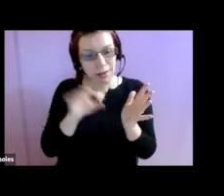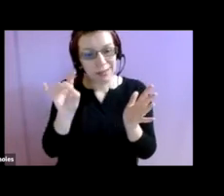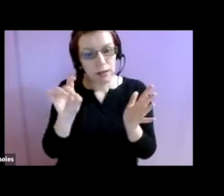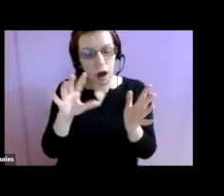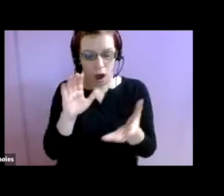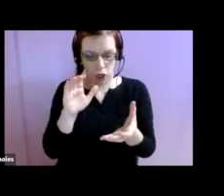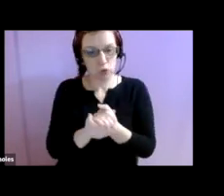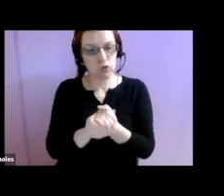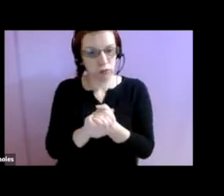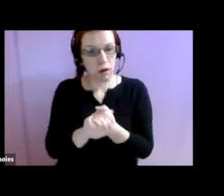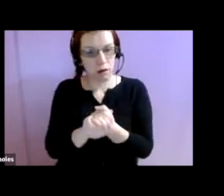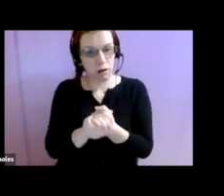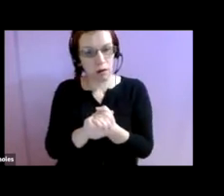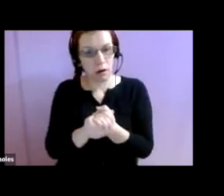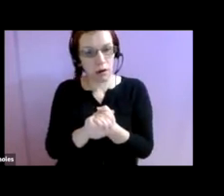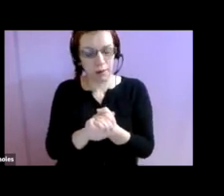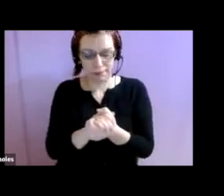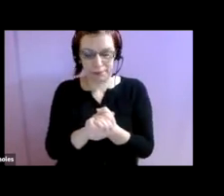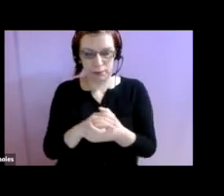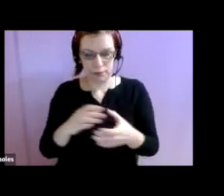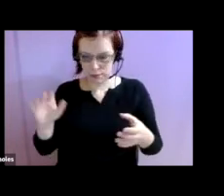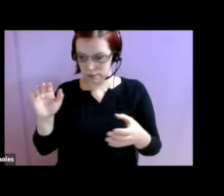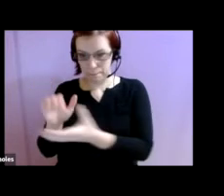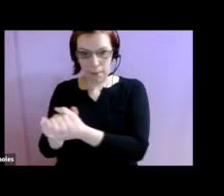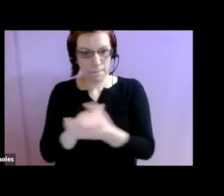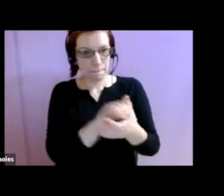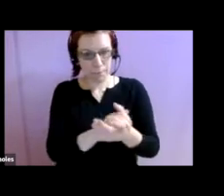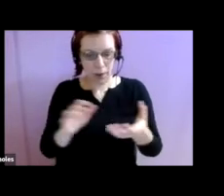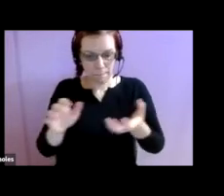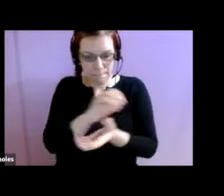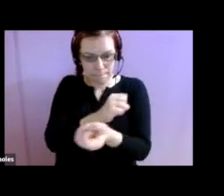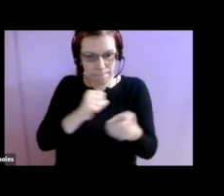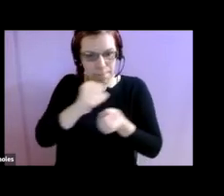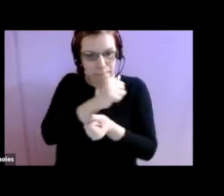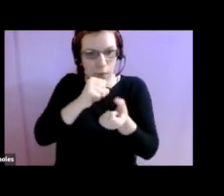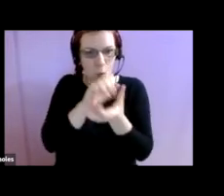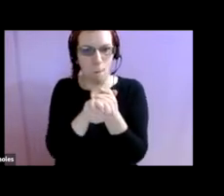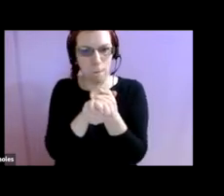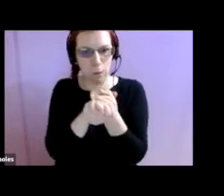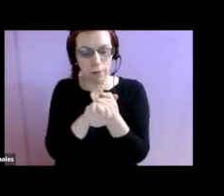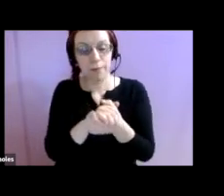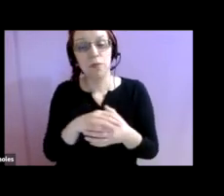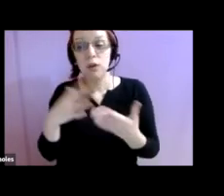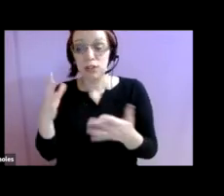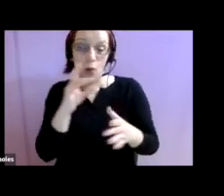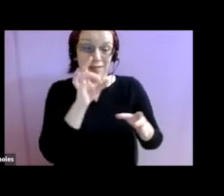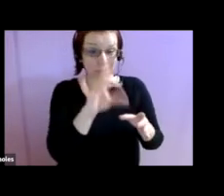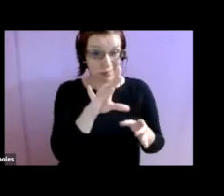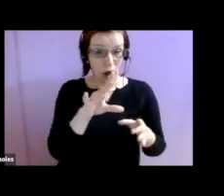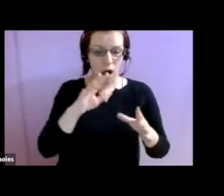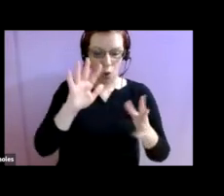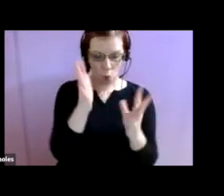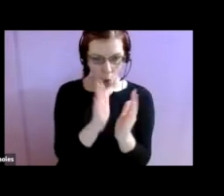So neutron stars are the other end point of a star that has